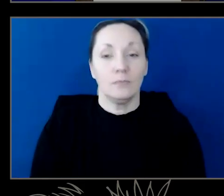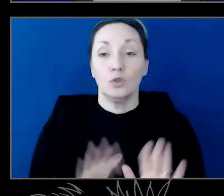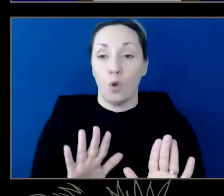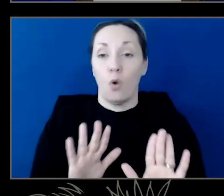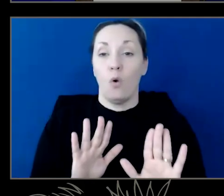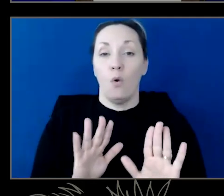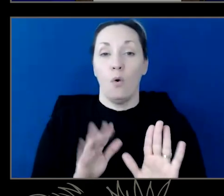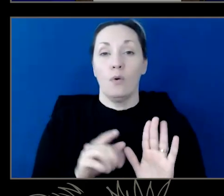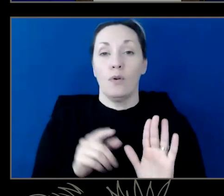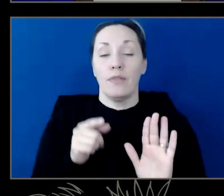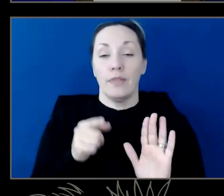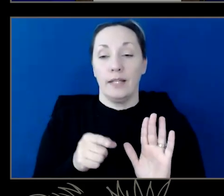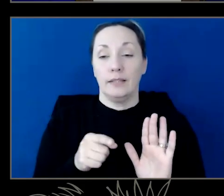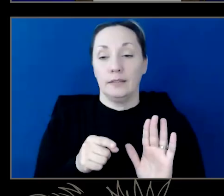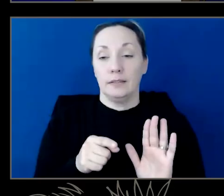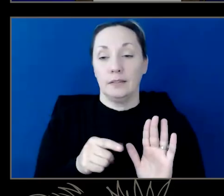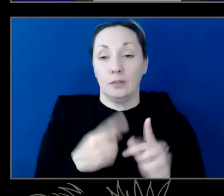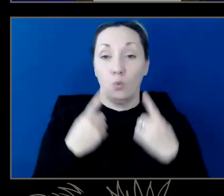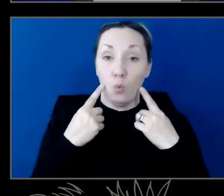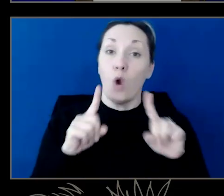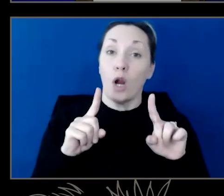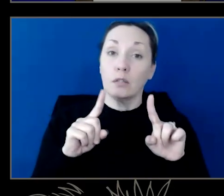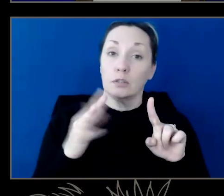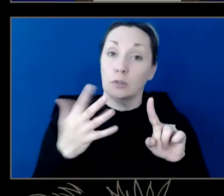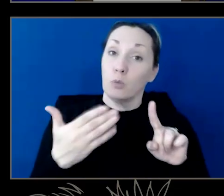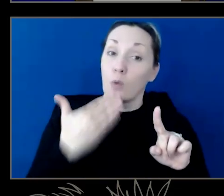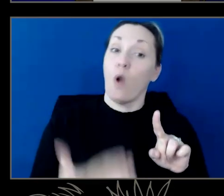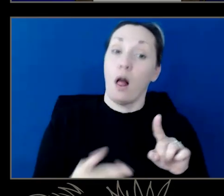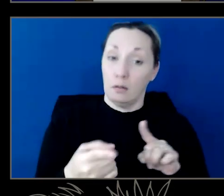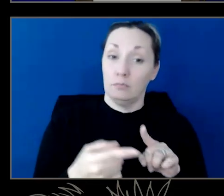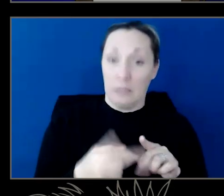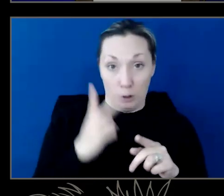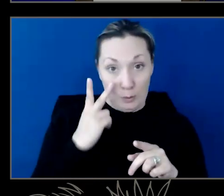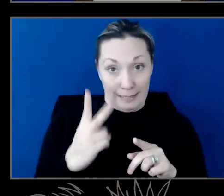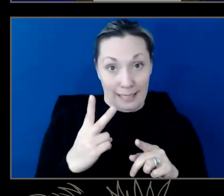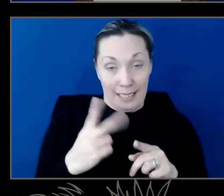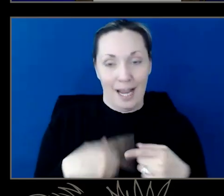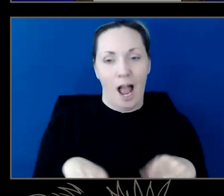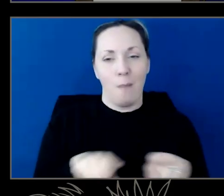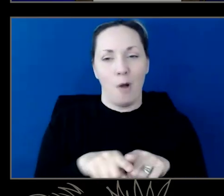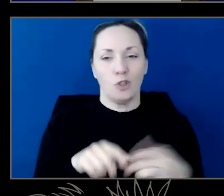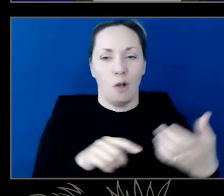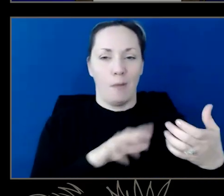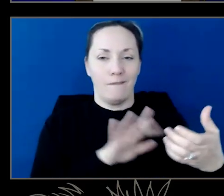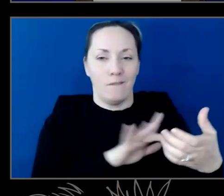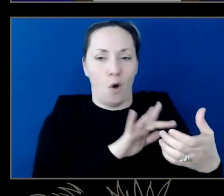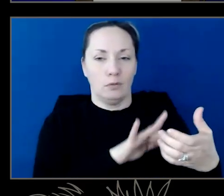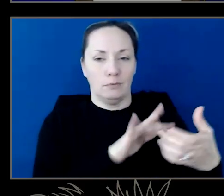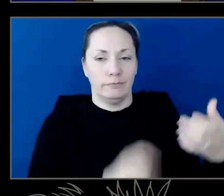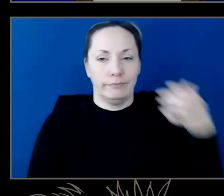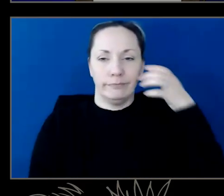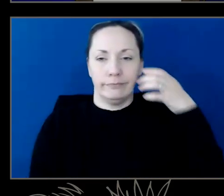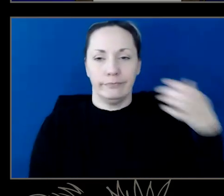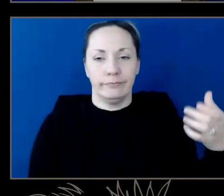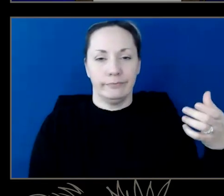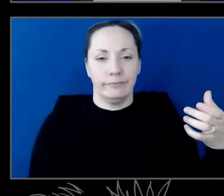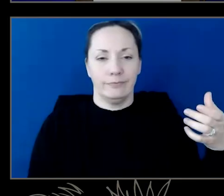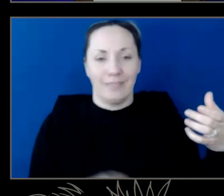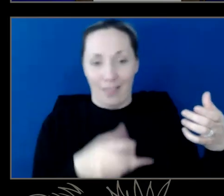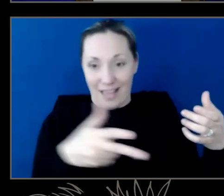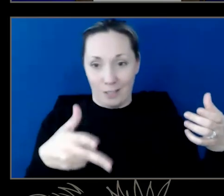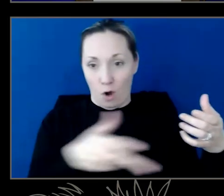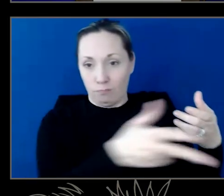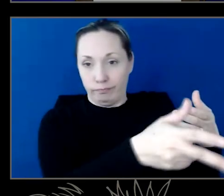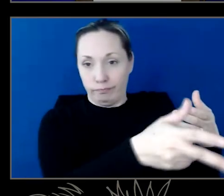So this works pretty well. As you can see, I'm also playing on my phone, and it's that car that is moving there,